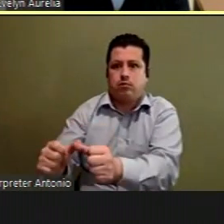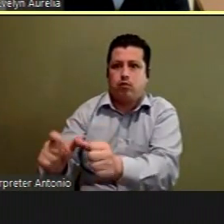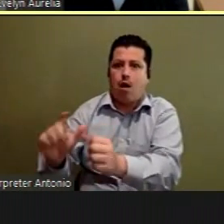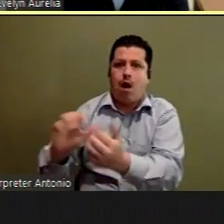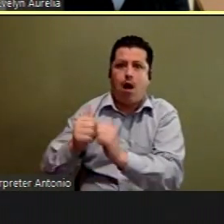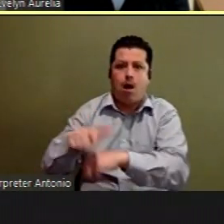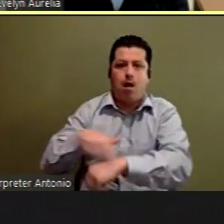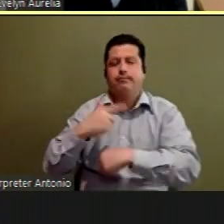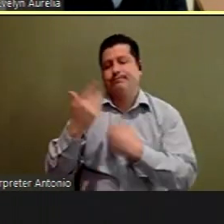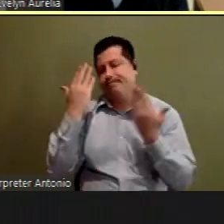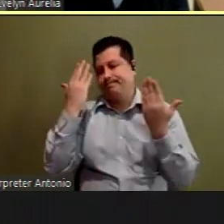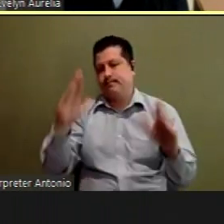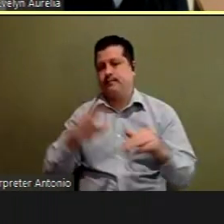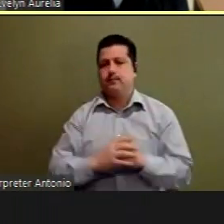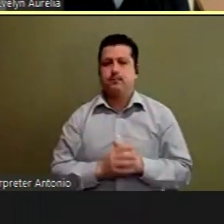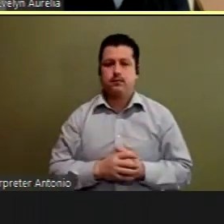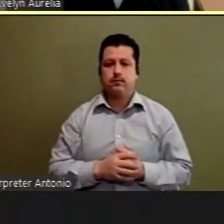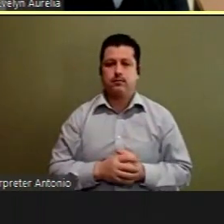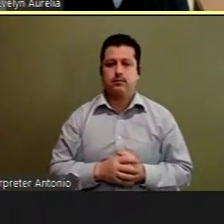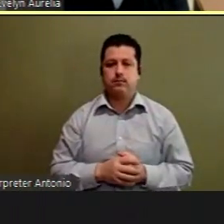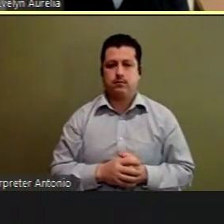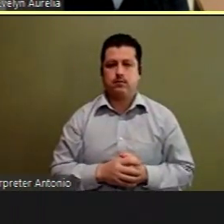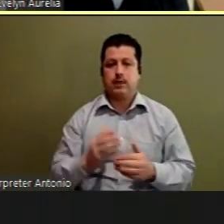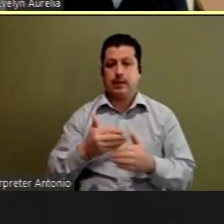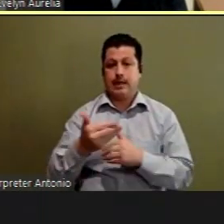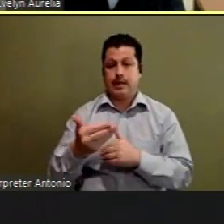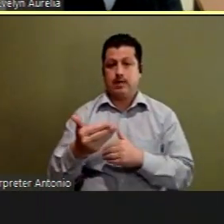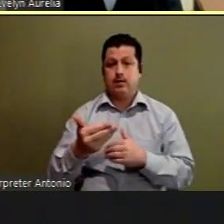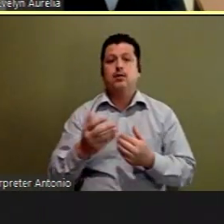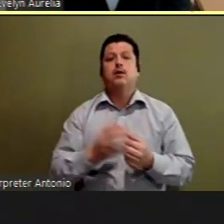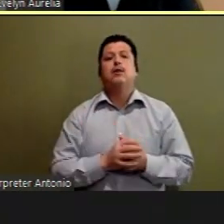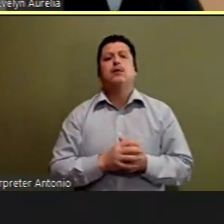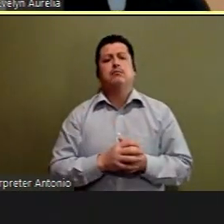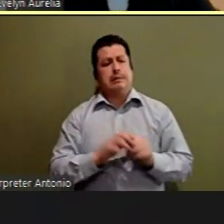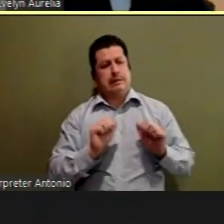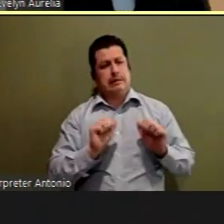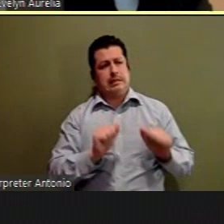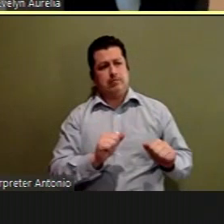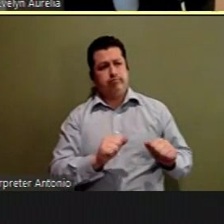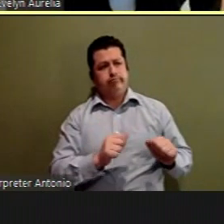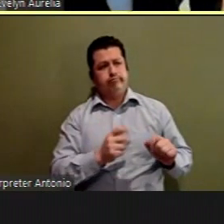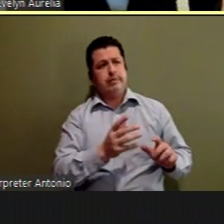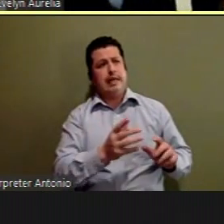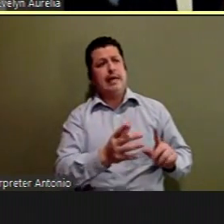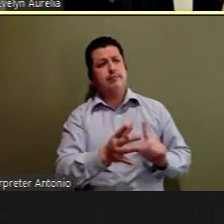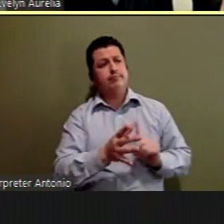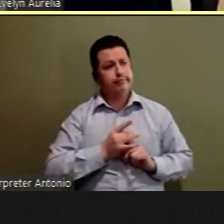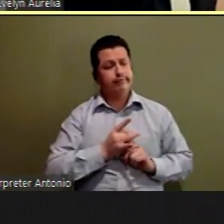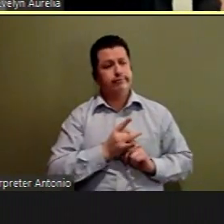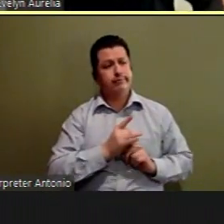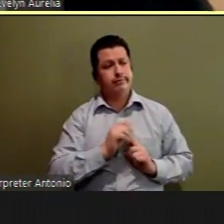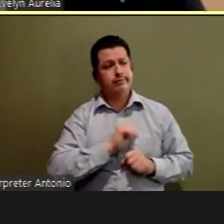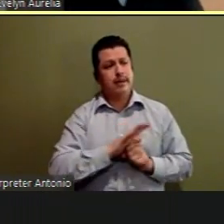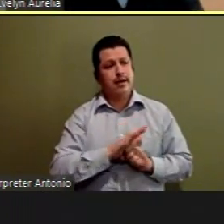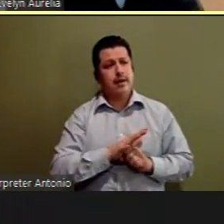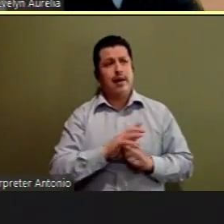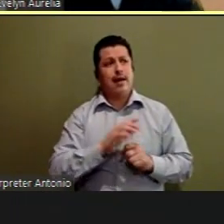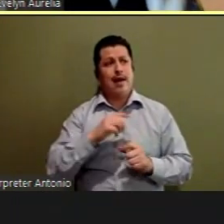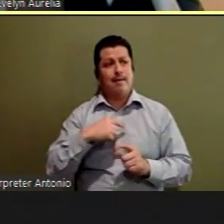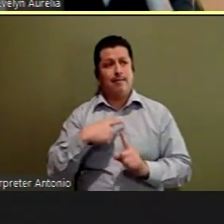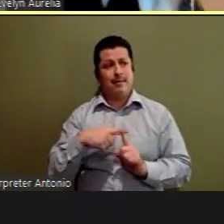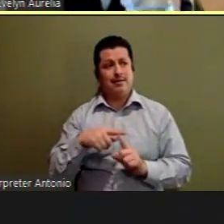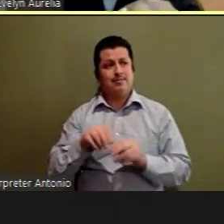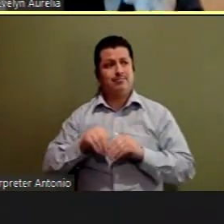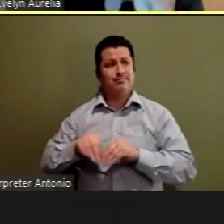Can I catch and transmit COVID-19 after I'm vaccinated? So the answer for this is a little bit complicated. We haven't had studies to